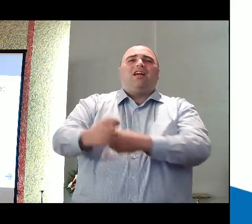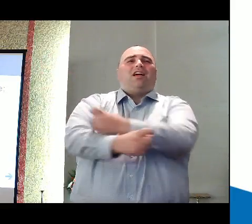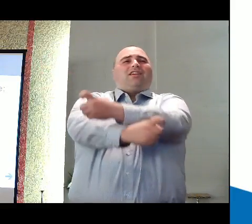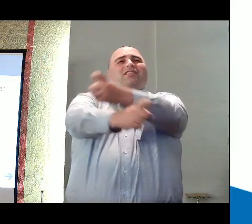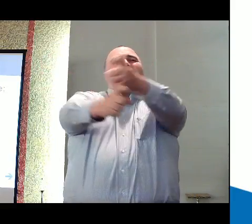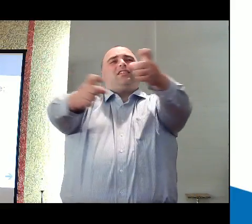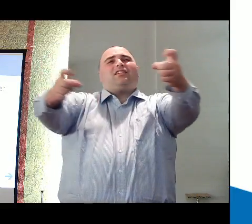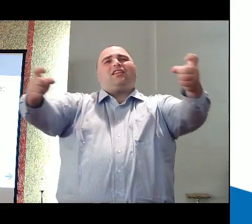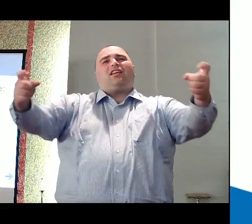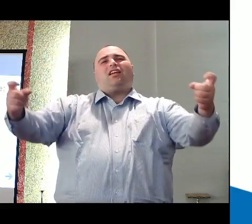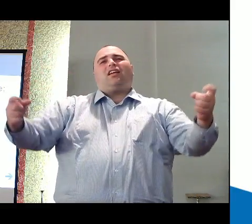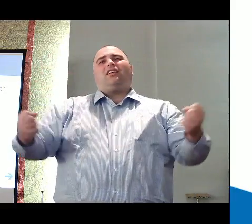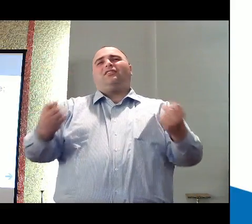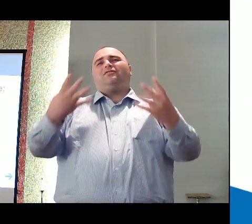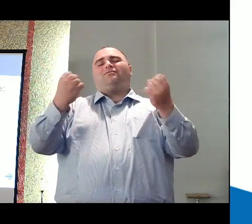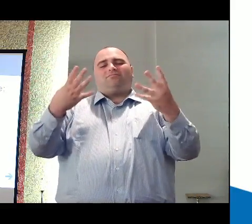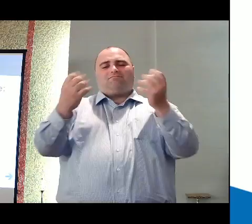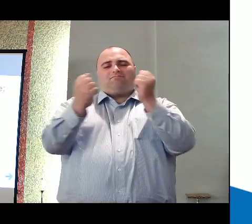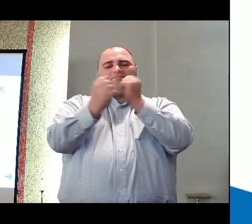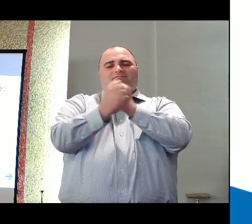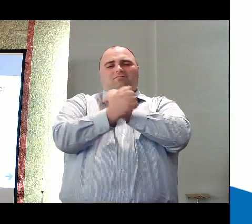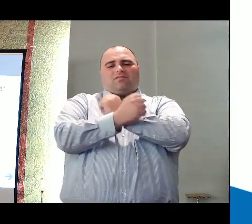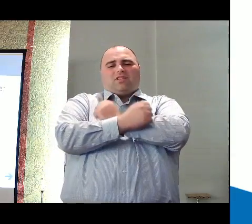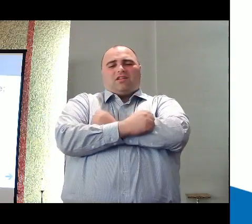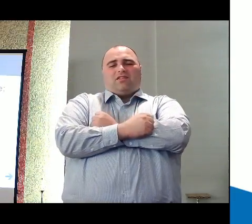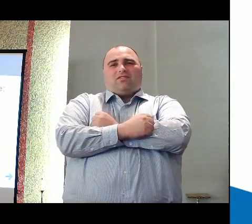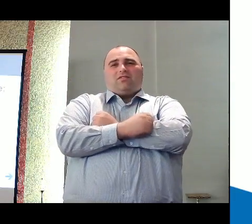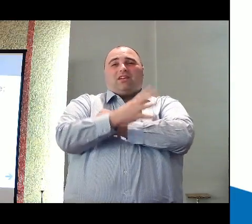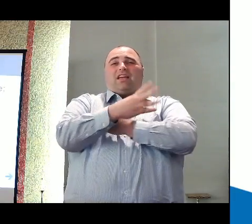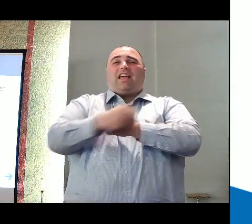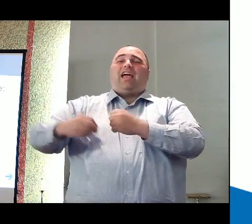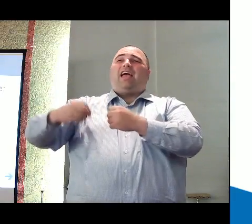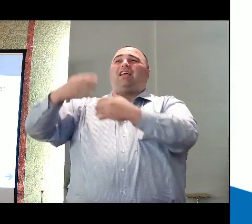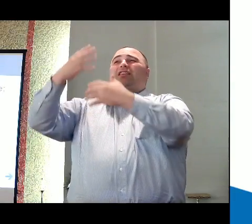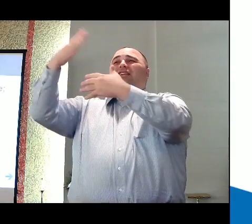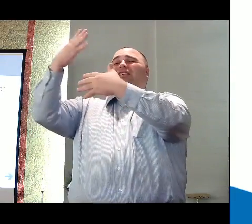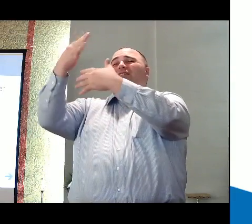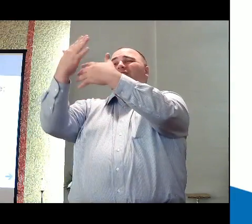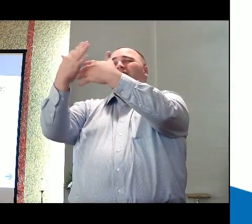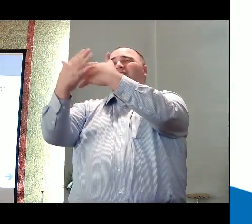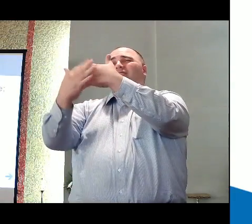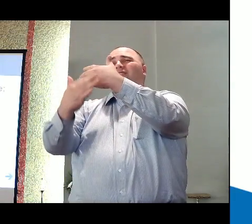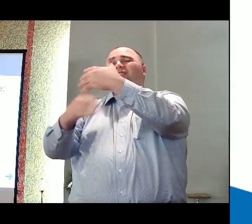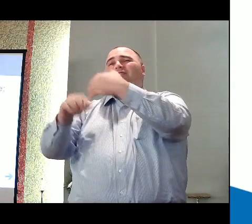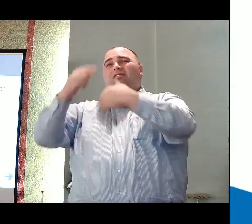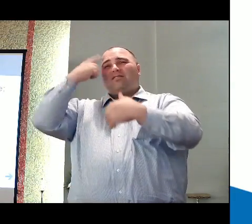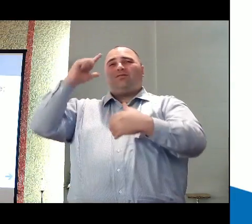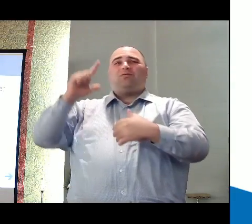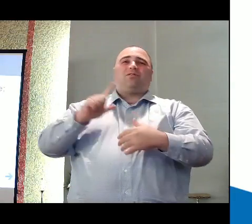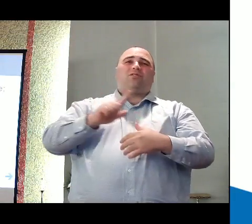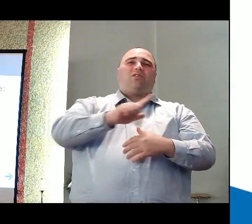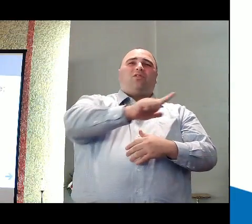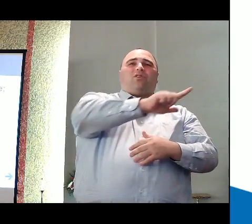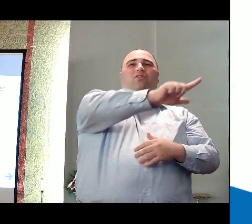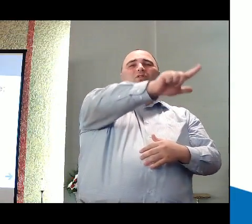all but love, and bled for